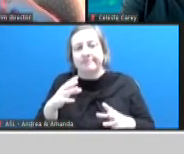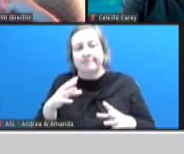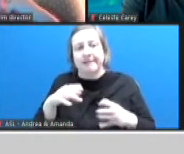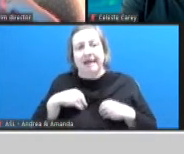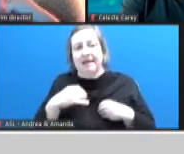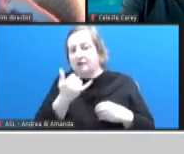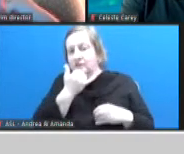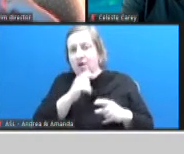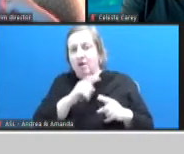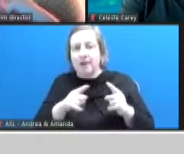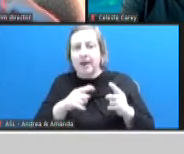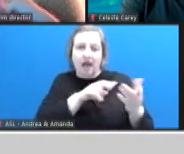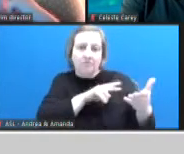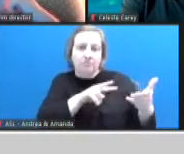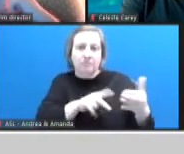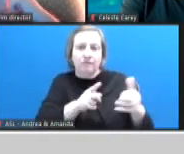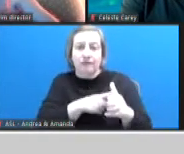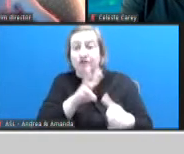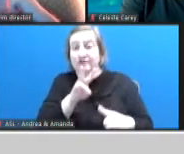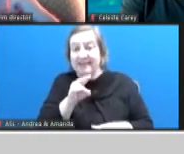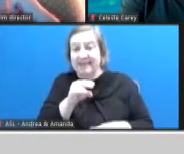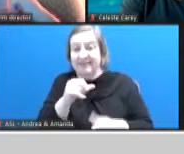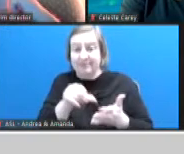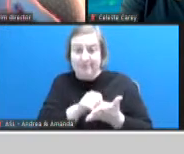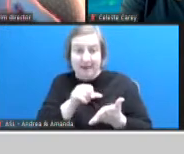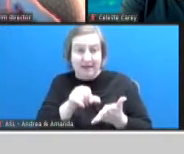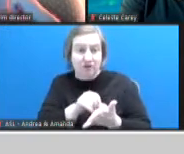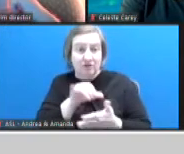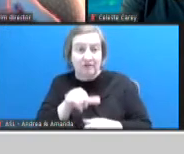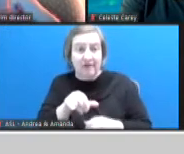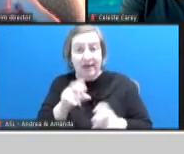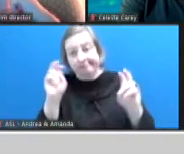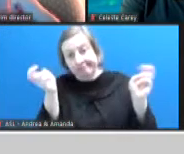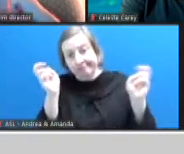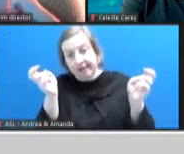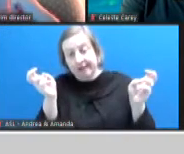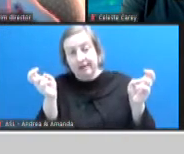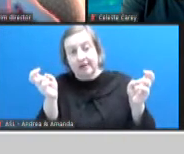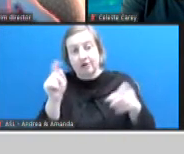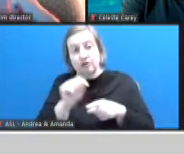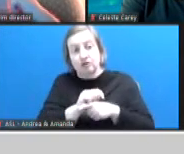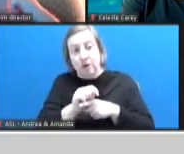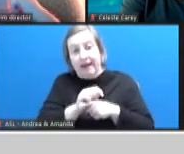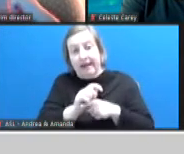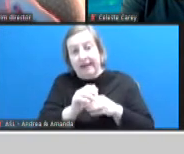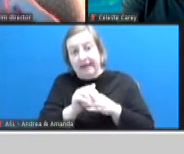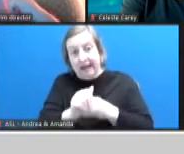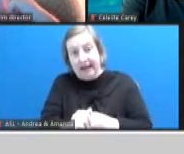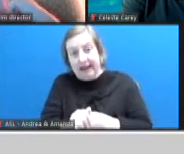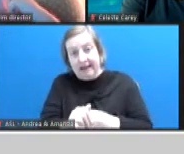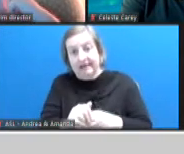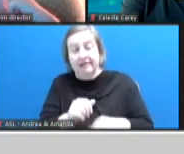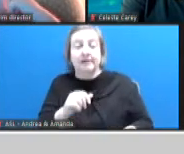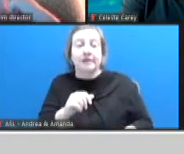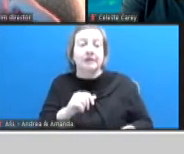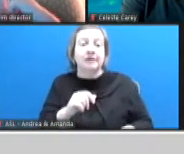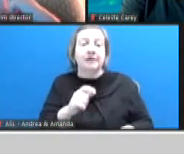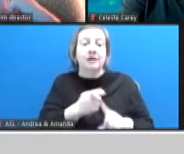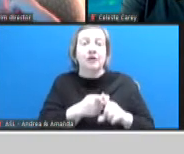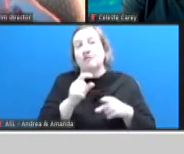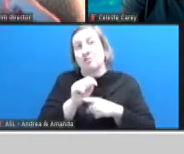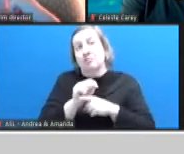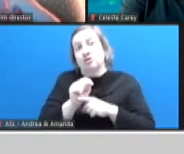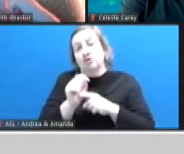scanning the first 70 pages of that quote unquote training guide. And from a